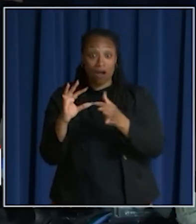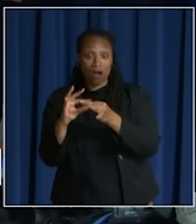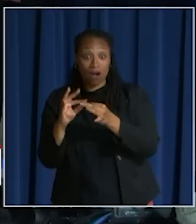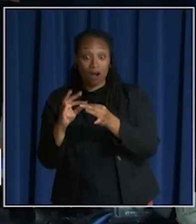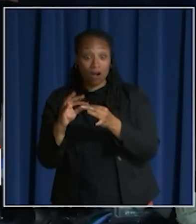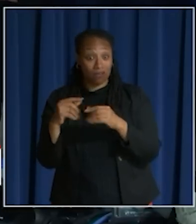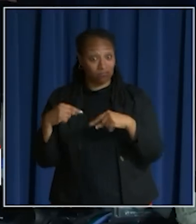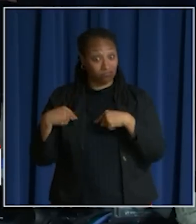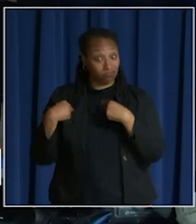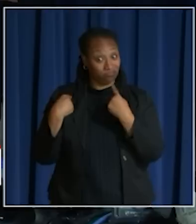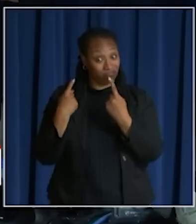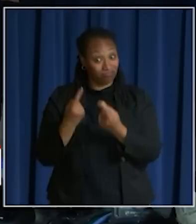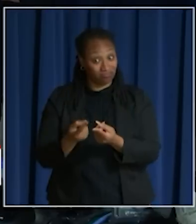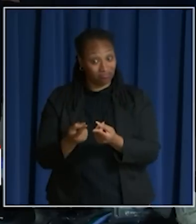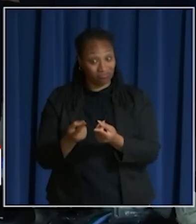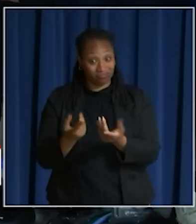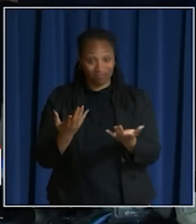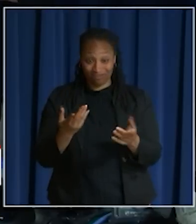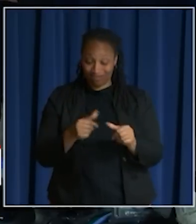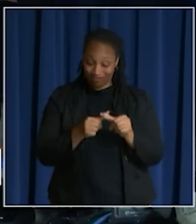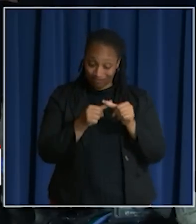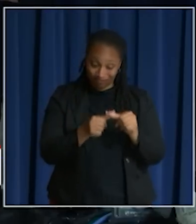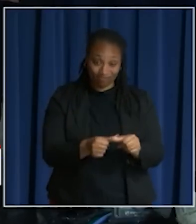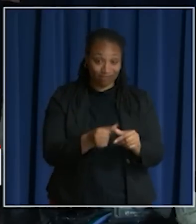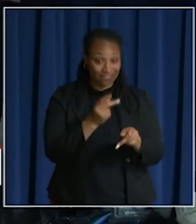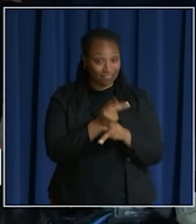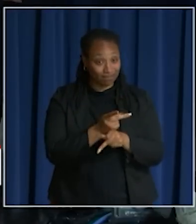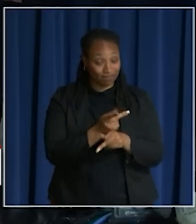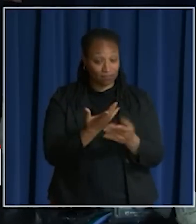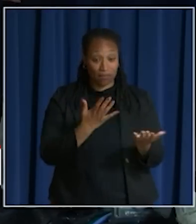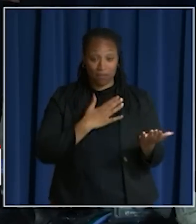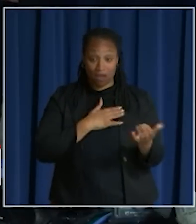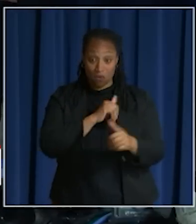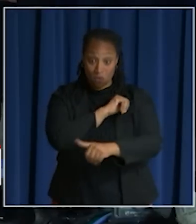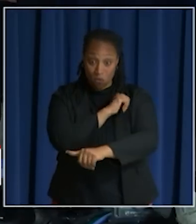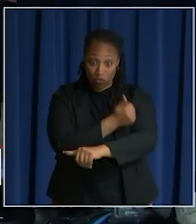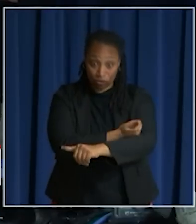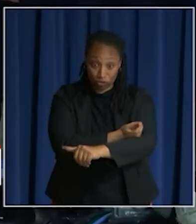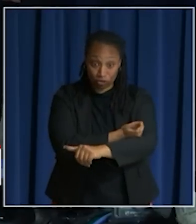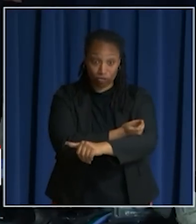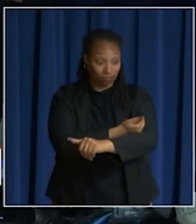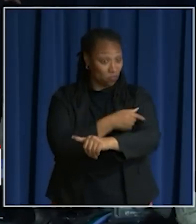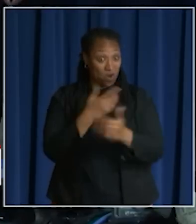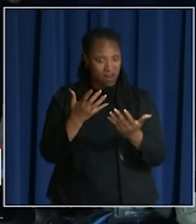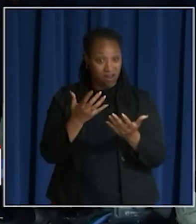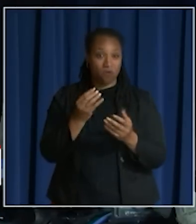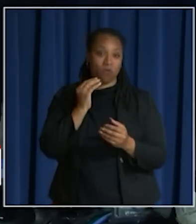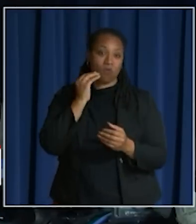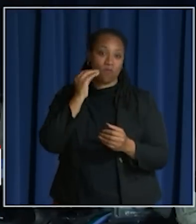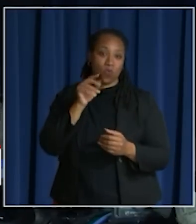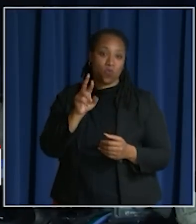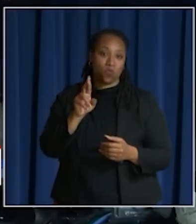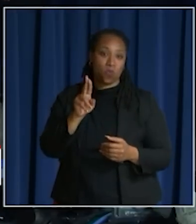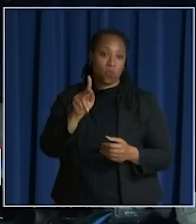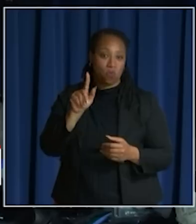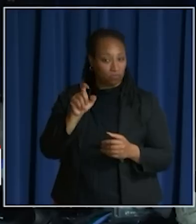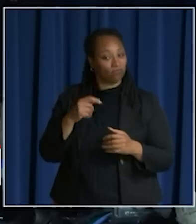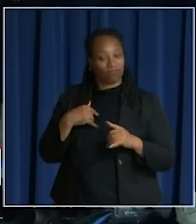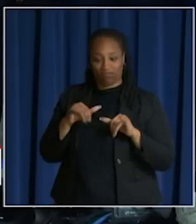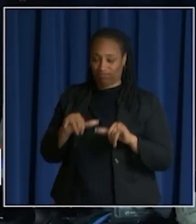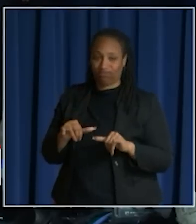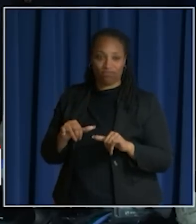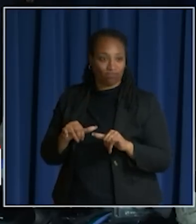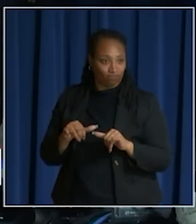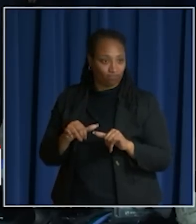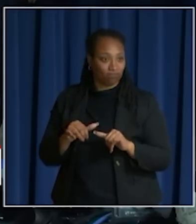my authority given by the Home Rule Charter. Yep. Josh Chapin, Channel 7. I just want to be clear also that